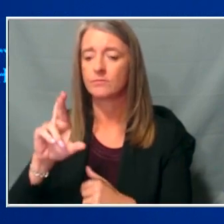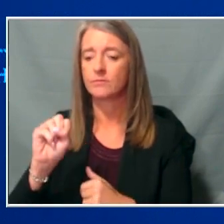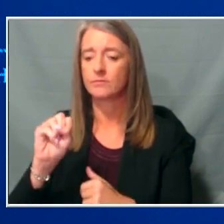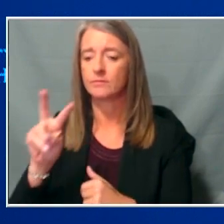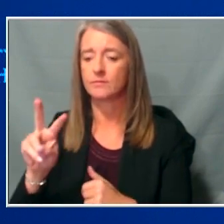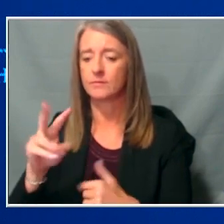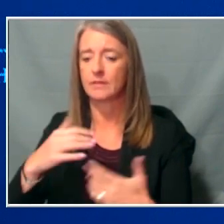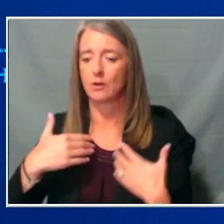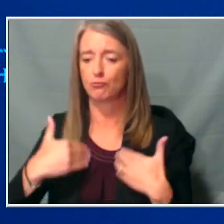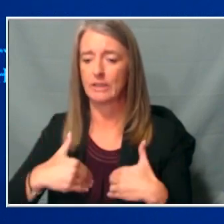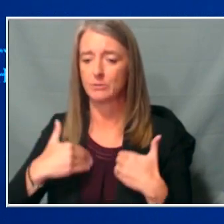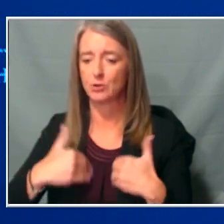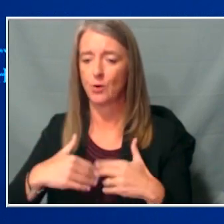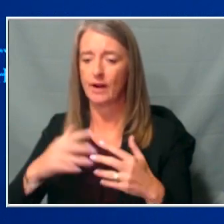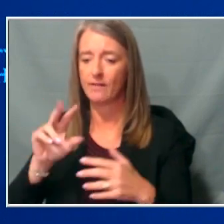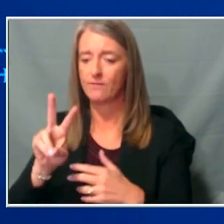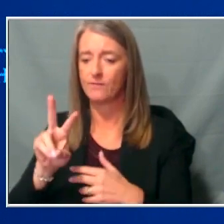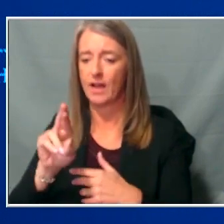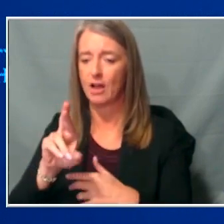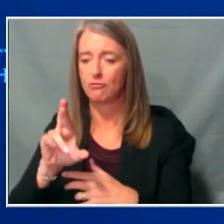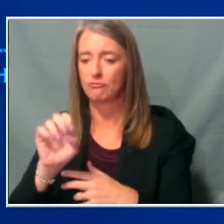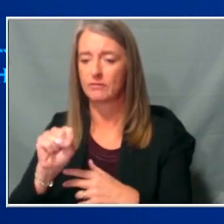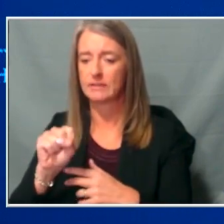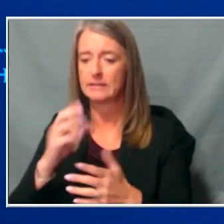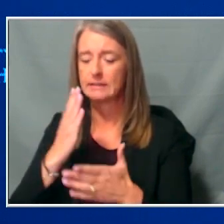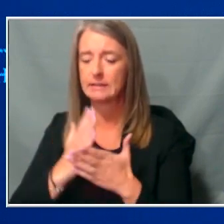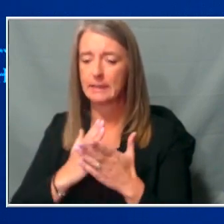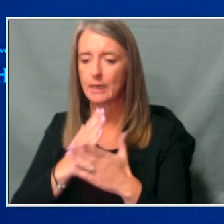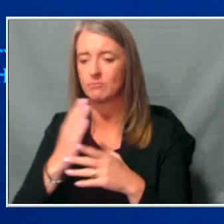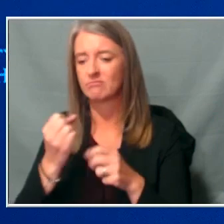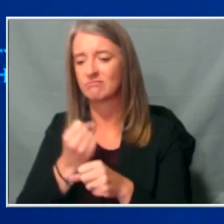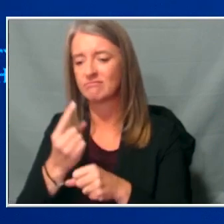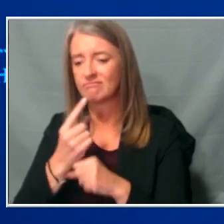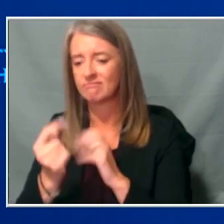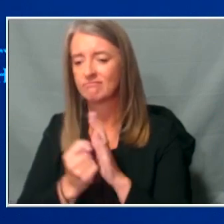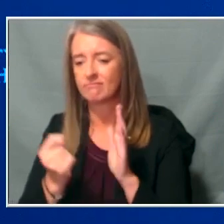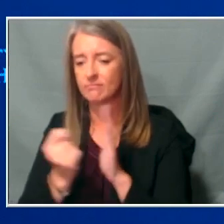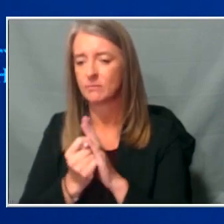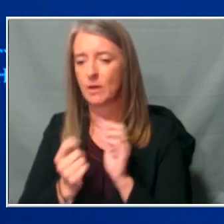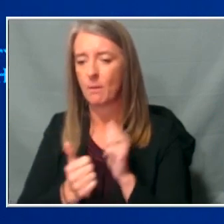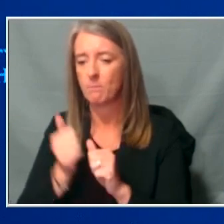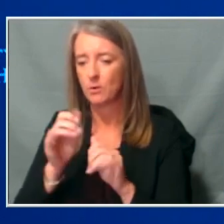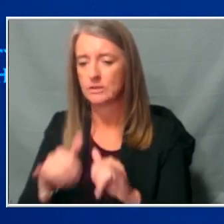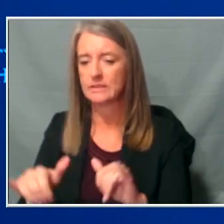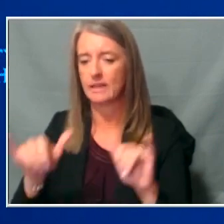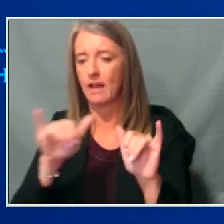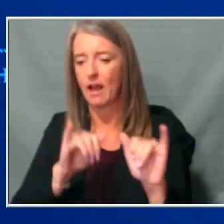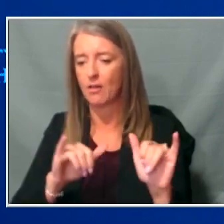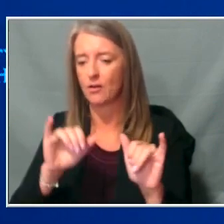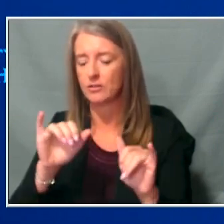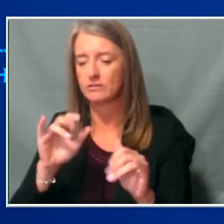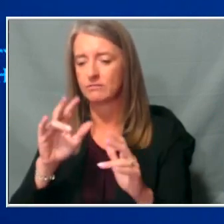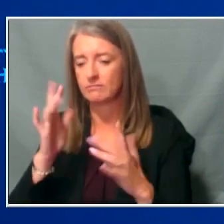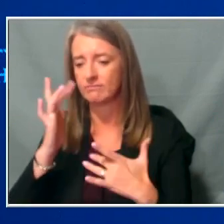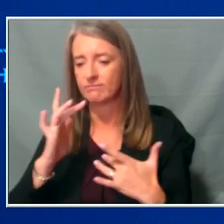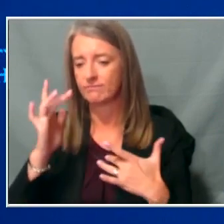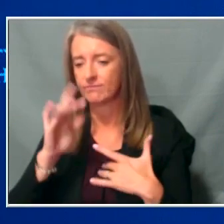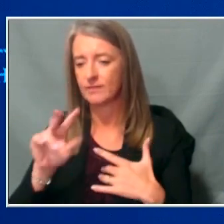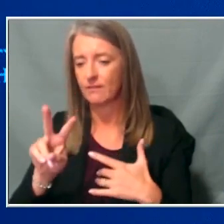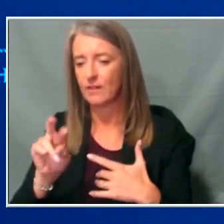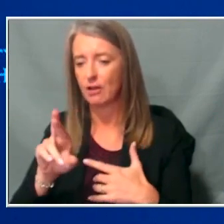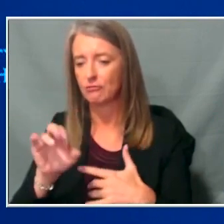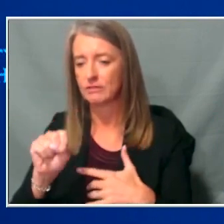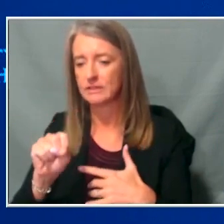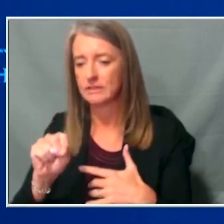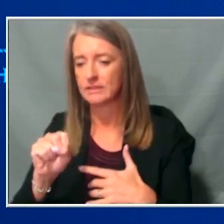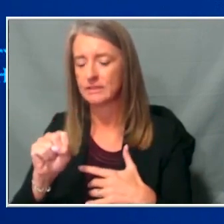respiratory virus. It does have some seasonality to it, again, like most of the other respiratory viruses, but it does cause significant morbidity